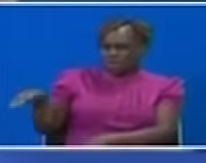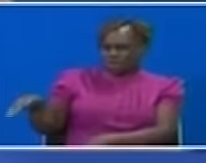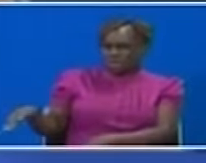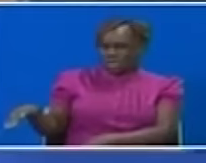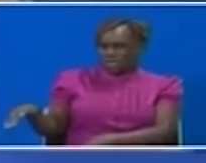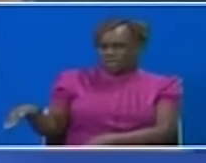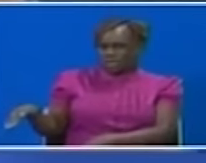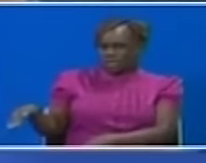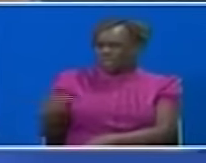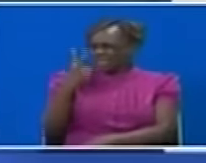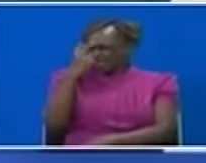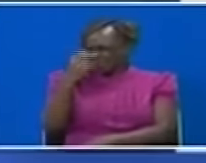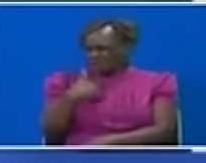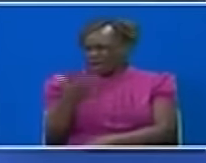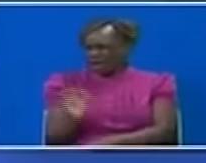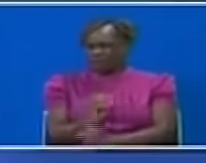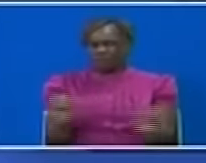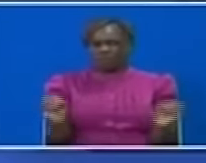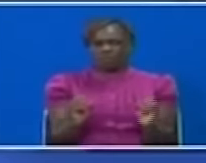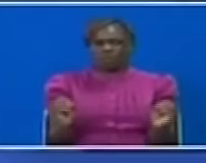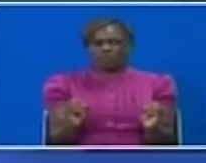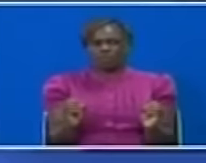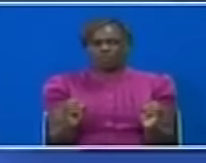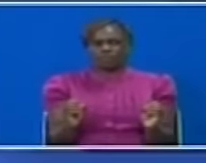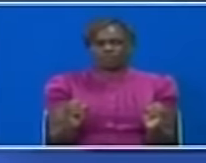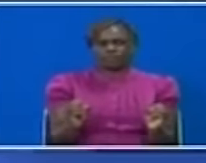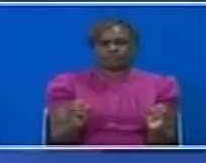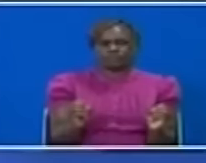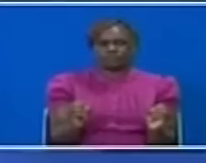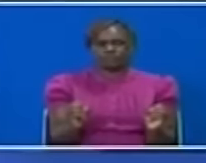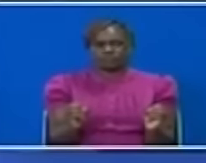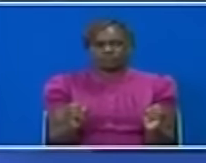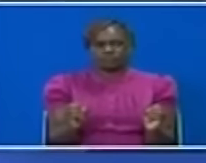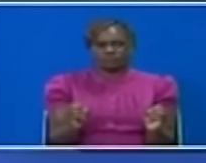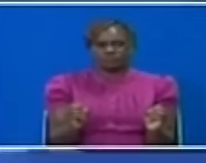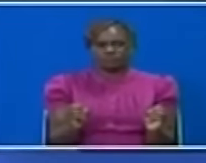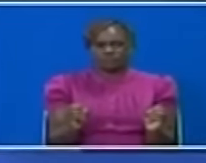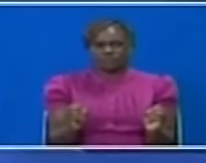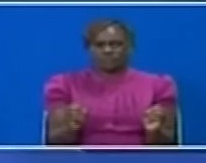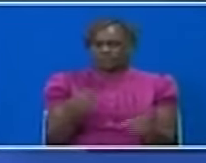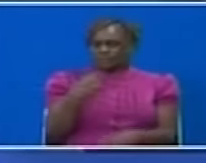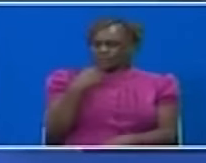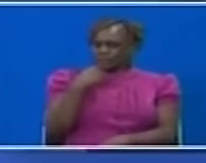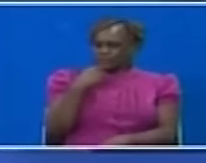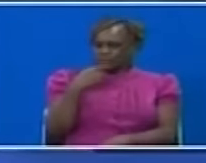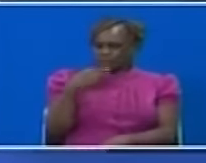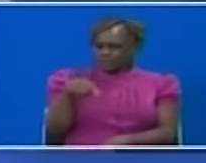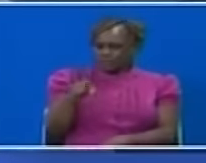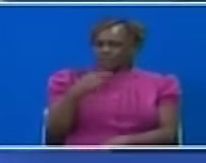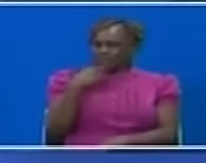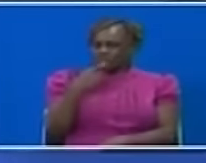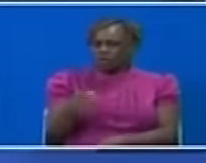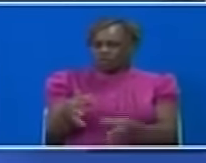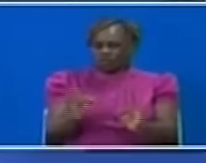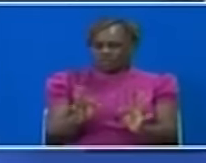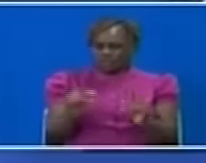have aroused any suspicion. I called the interpellant and he told me he is among the officers